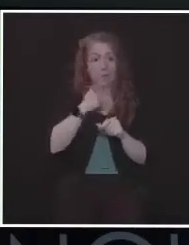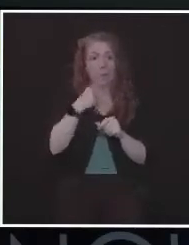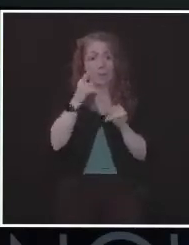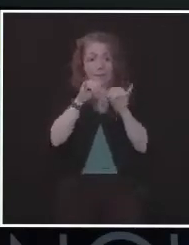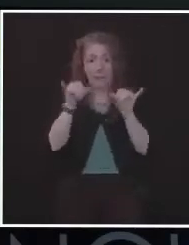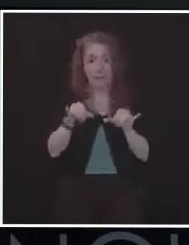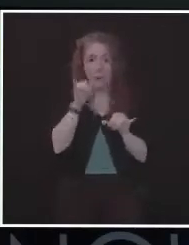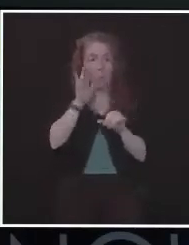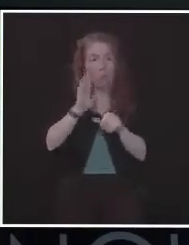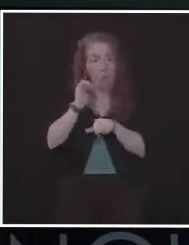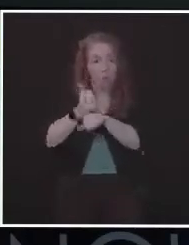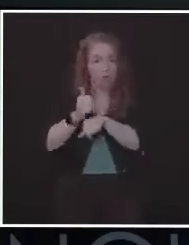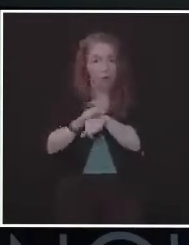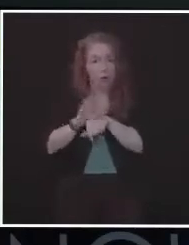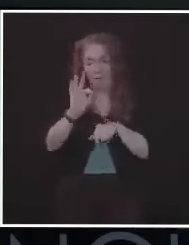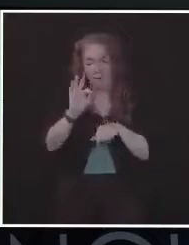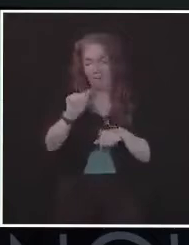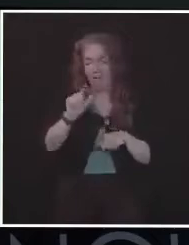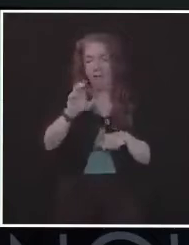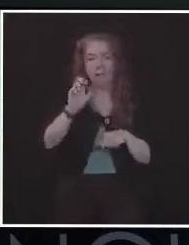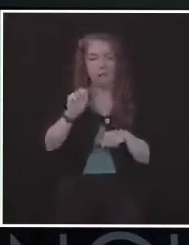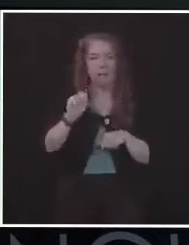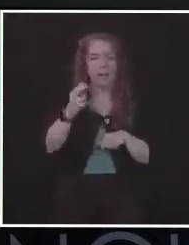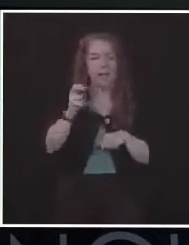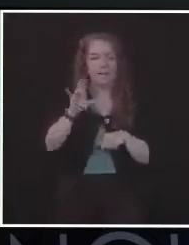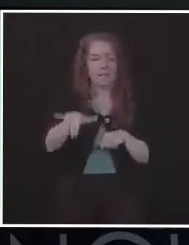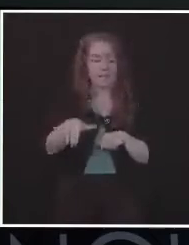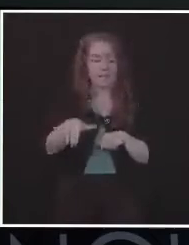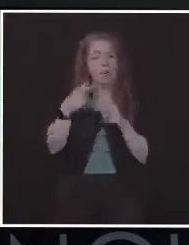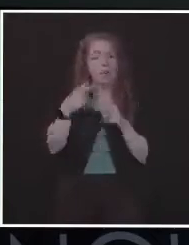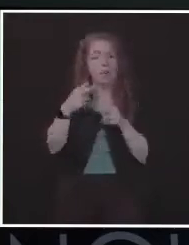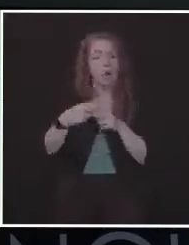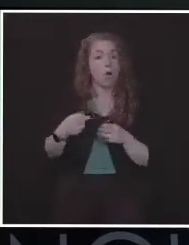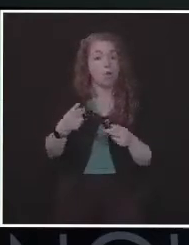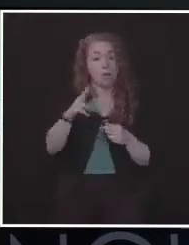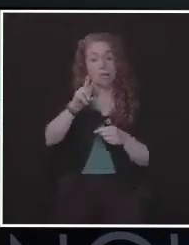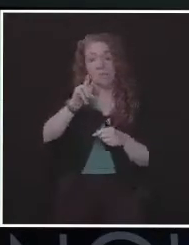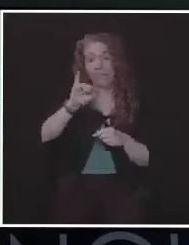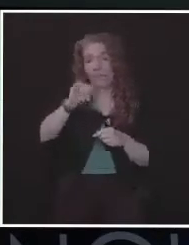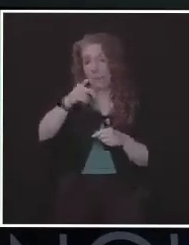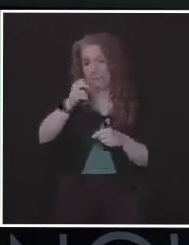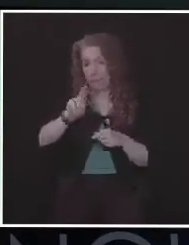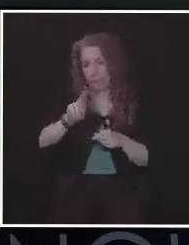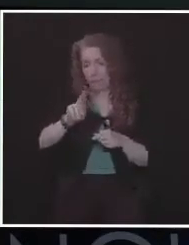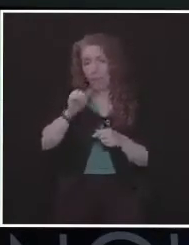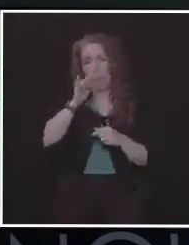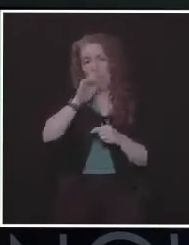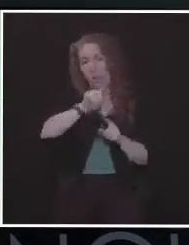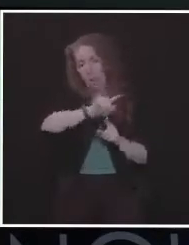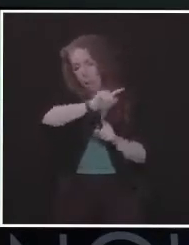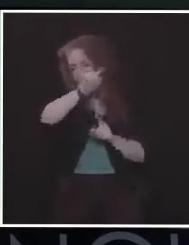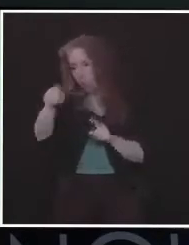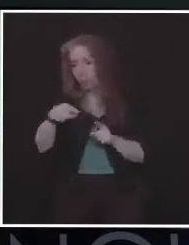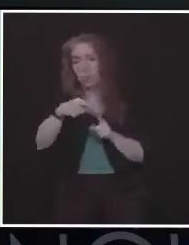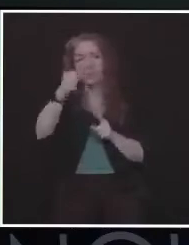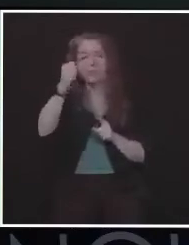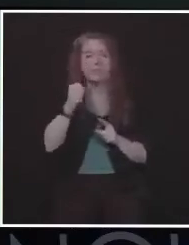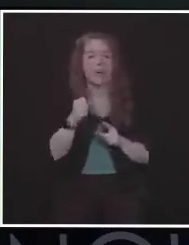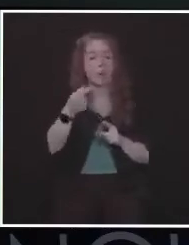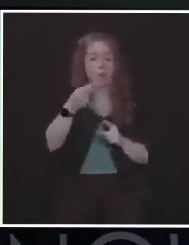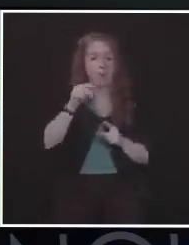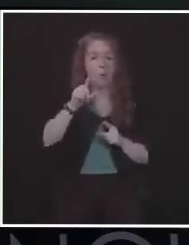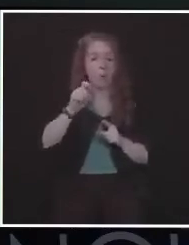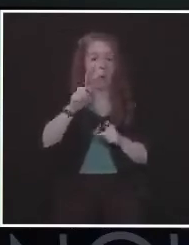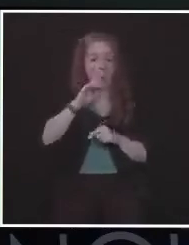a Falcon Heavy. It's called Viper. It's going to the South Pole. It's going to land by